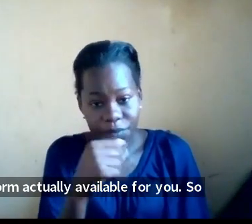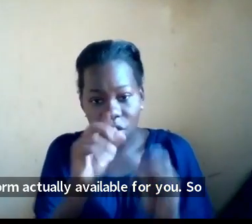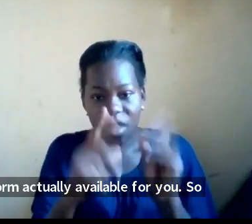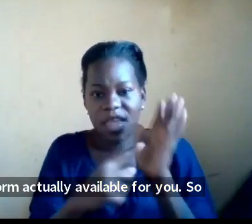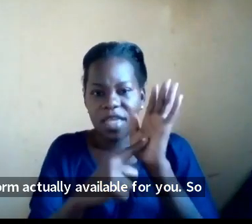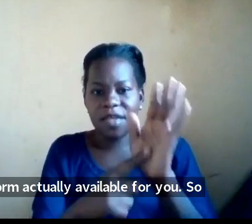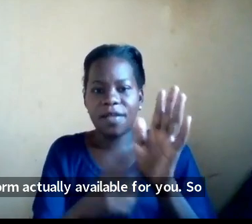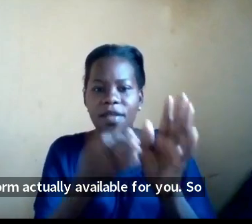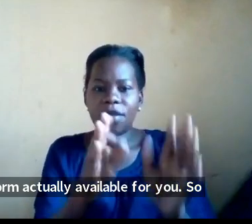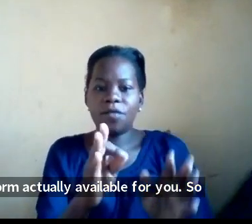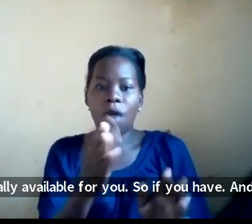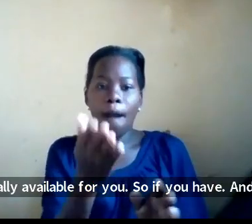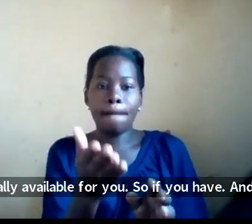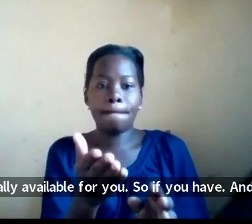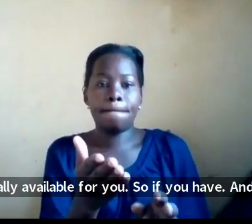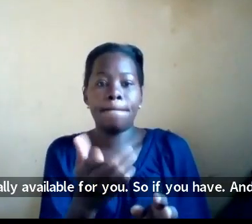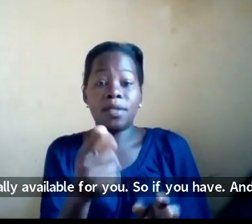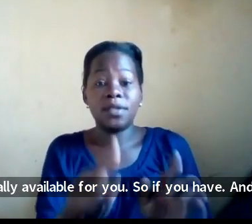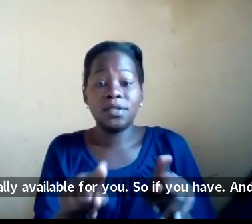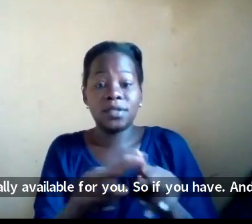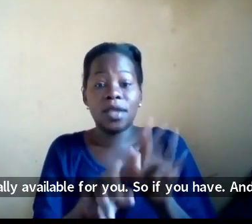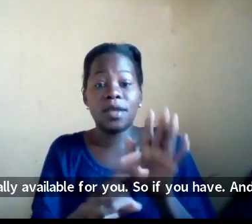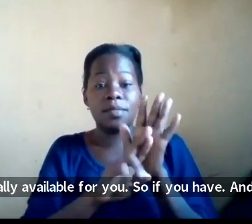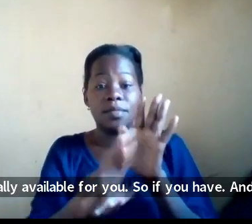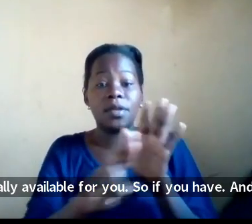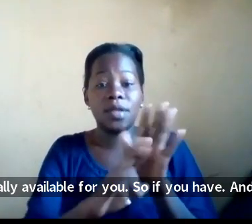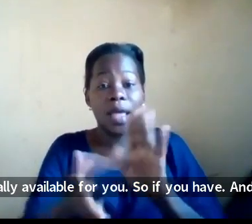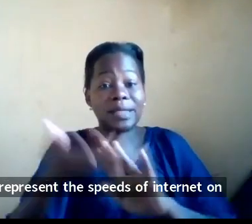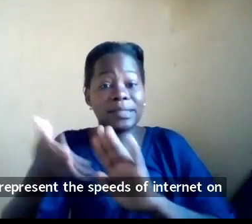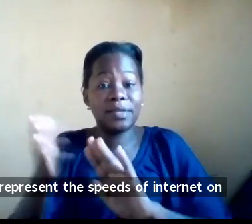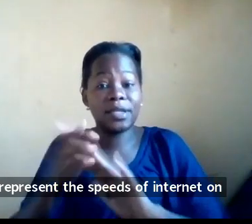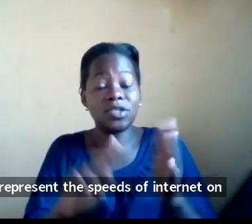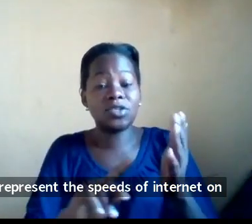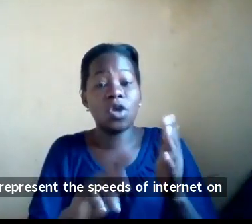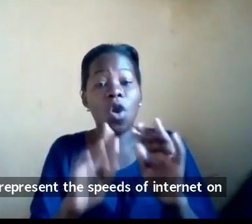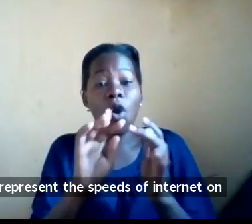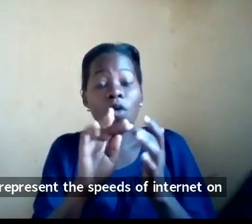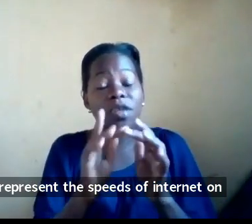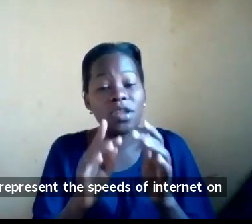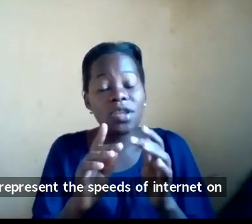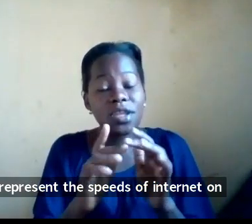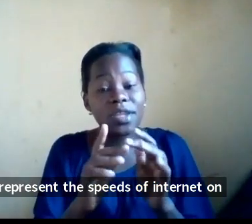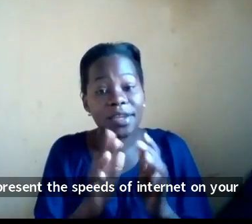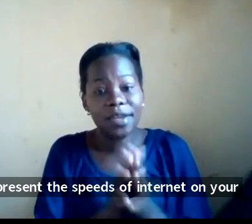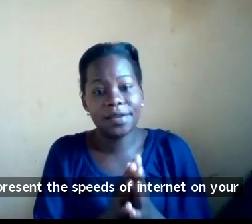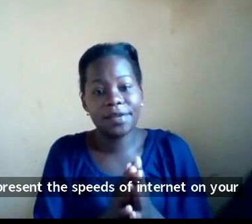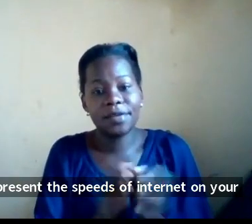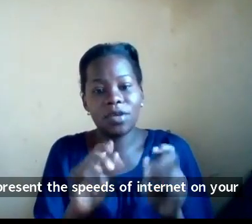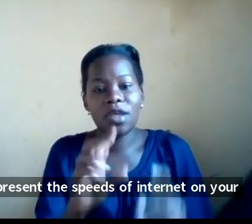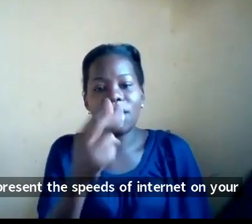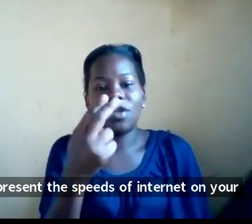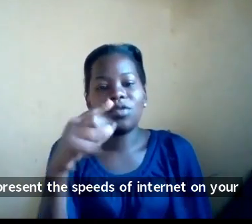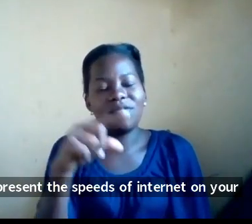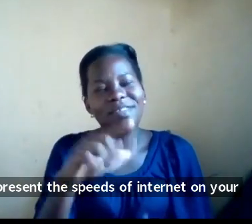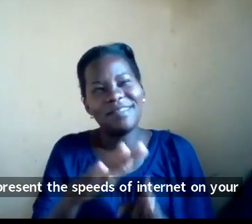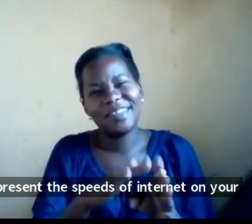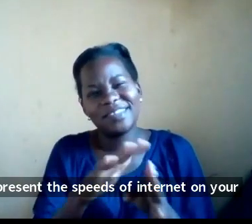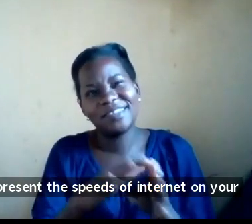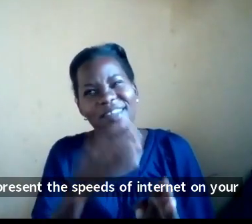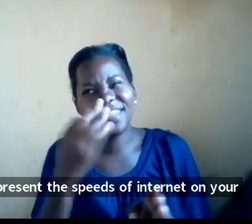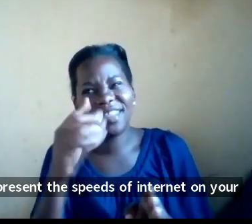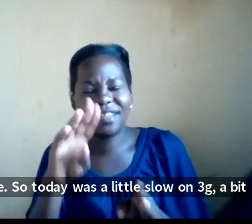and these also represent the speeds of internet on your mobile device. So 2G was a little slower, 3G a